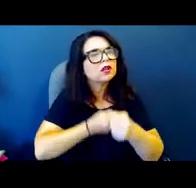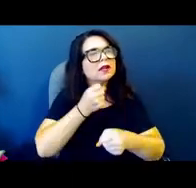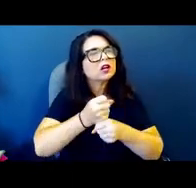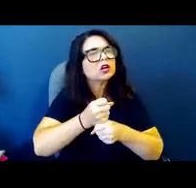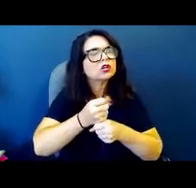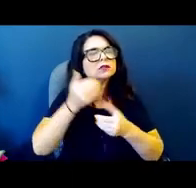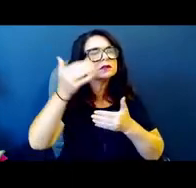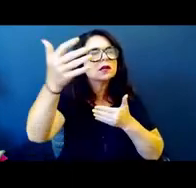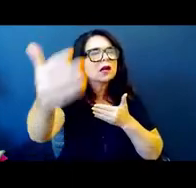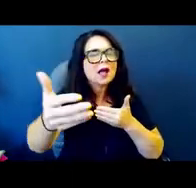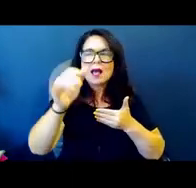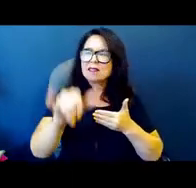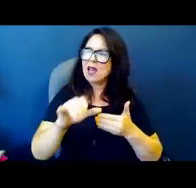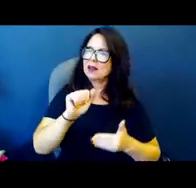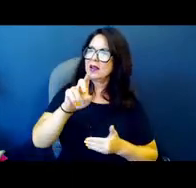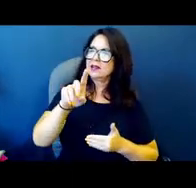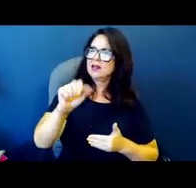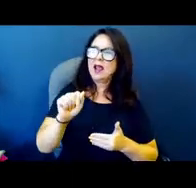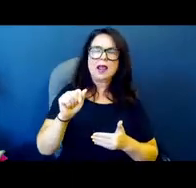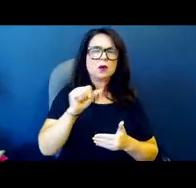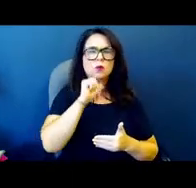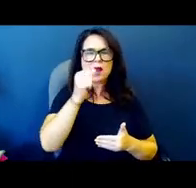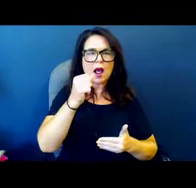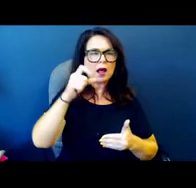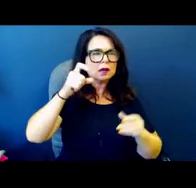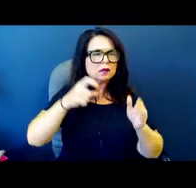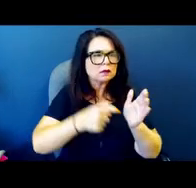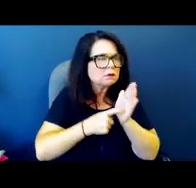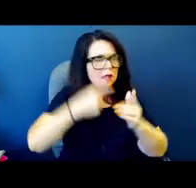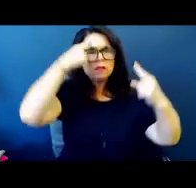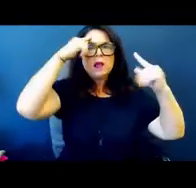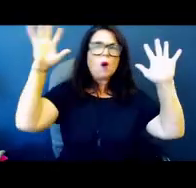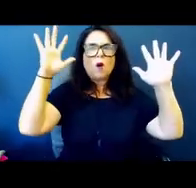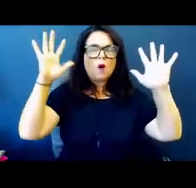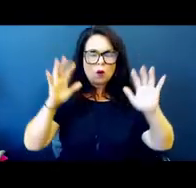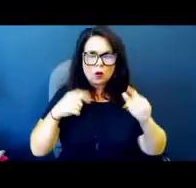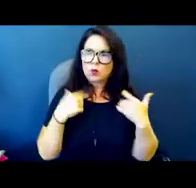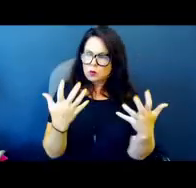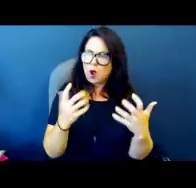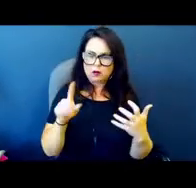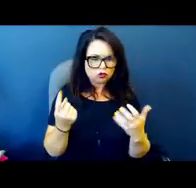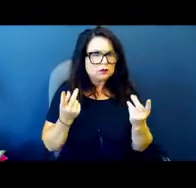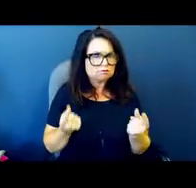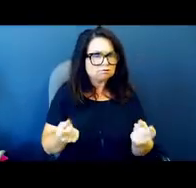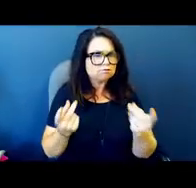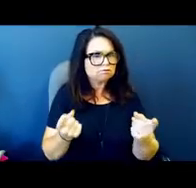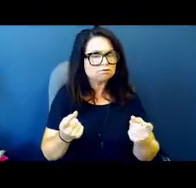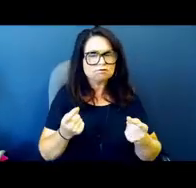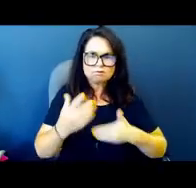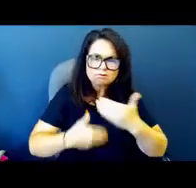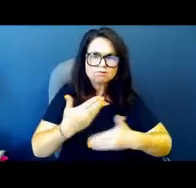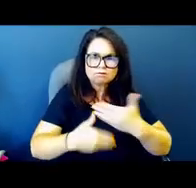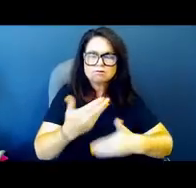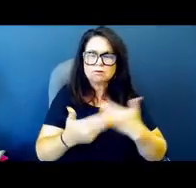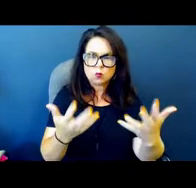is such a part of the way we live our life, so that I won't have to think about whether